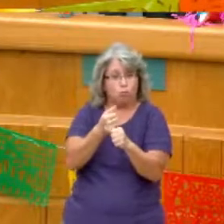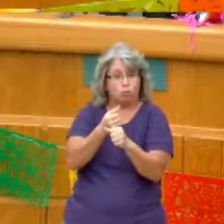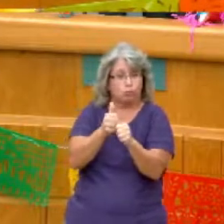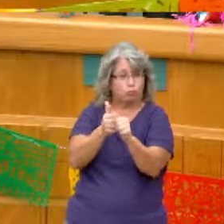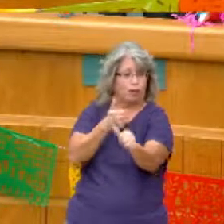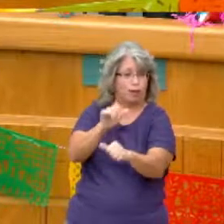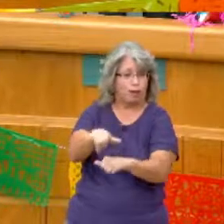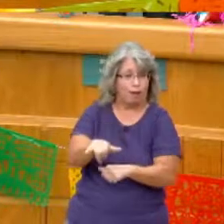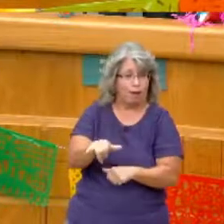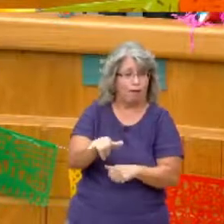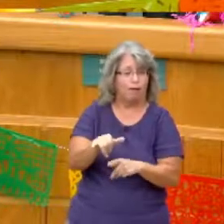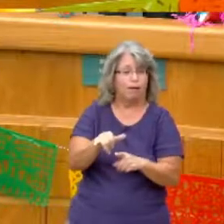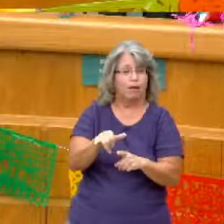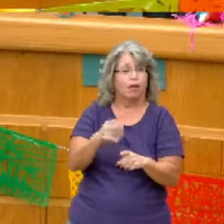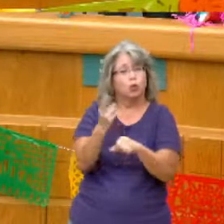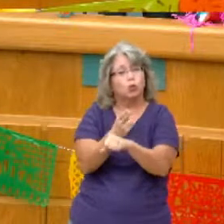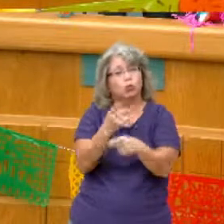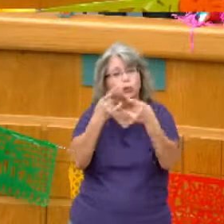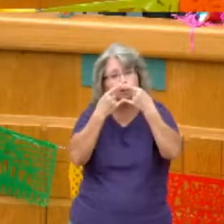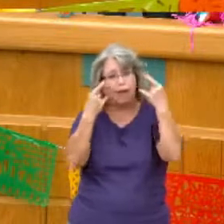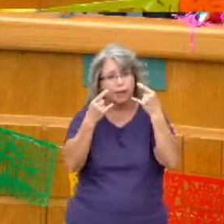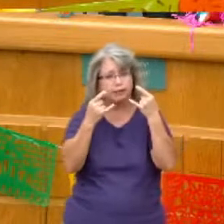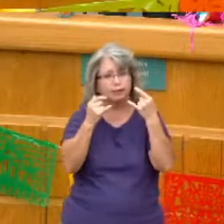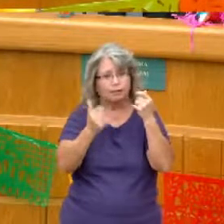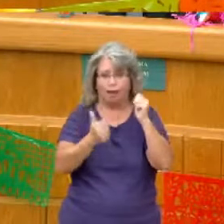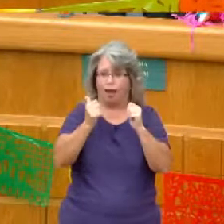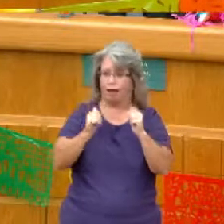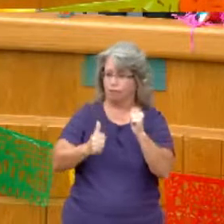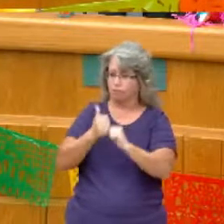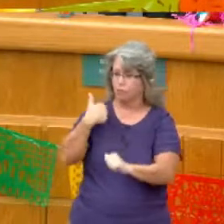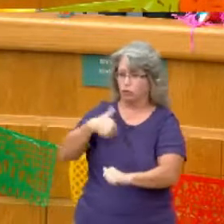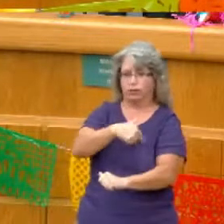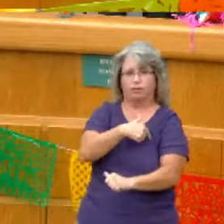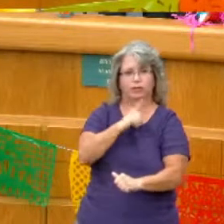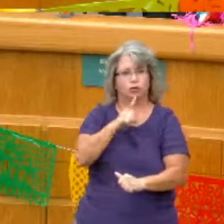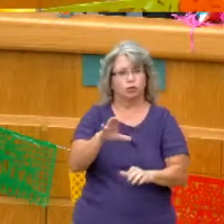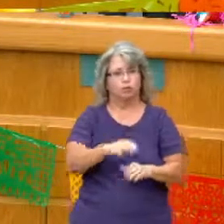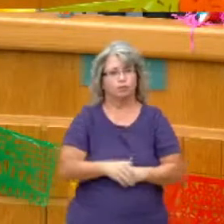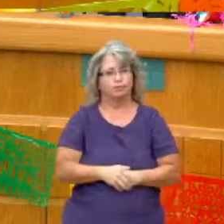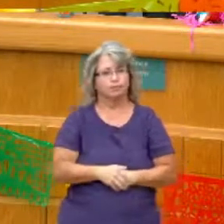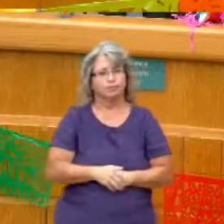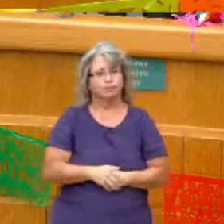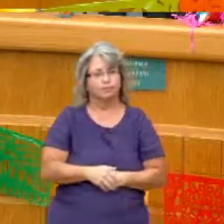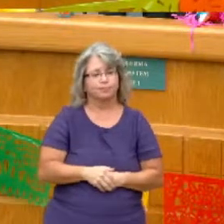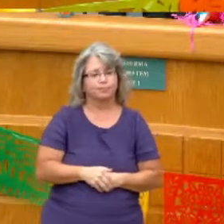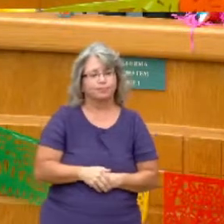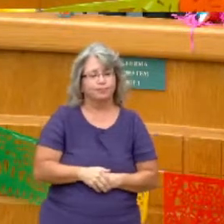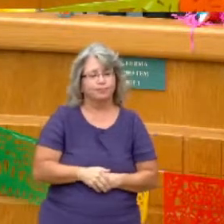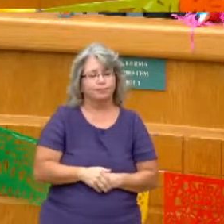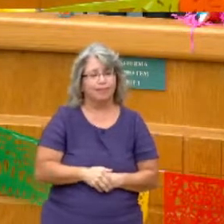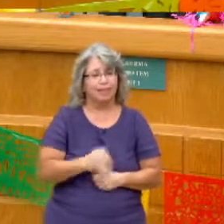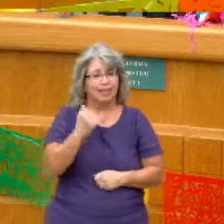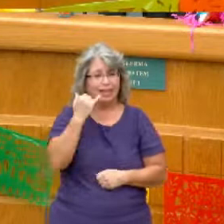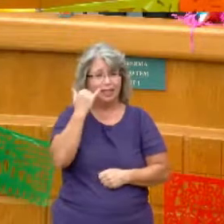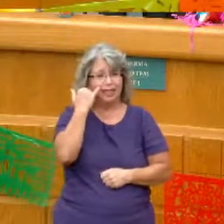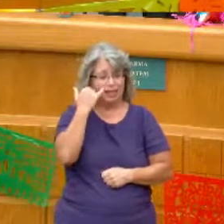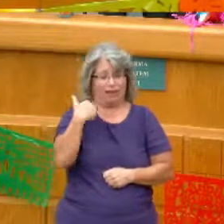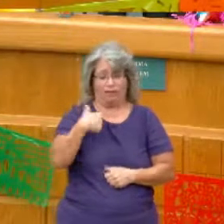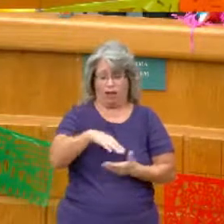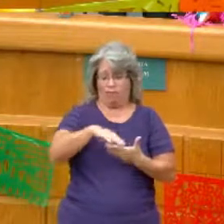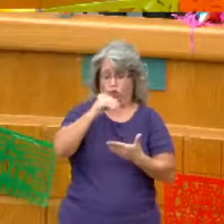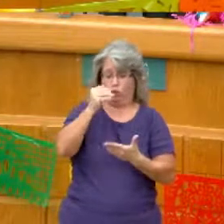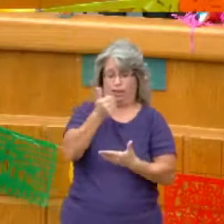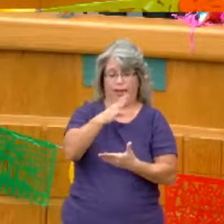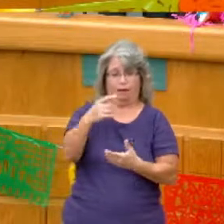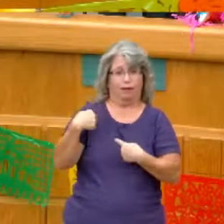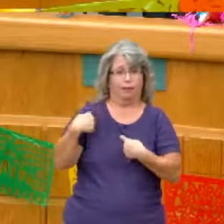us are doing, to protect each other. If I've learned anything this past 19 months, is that we